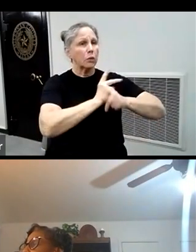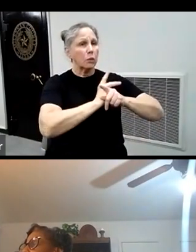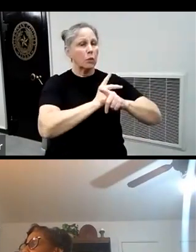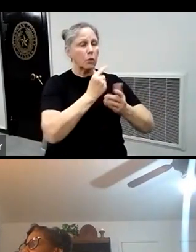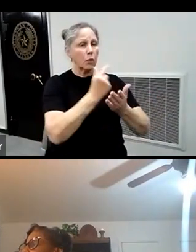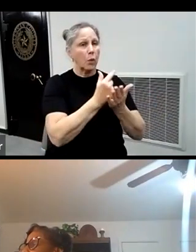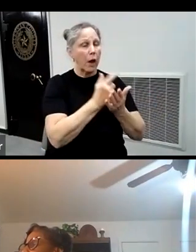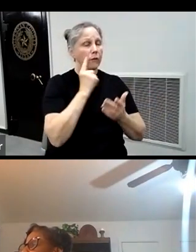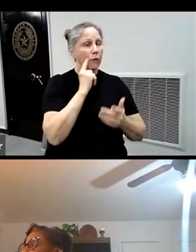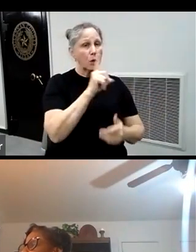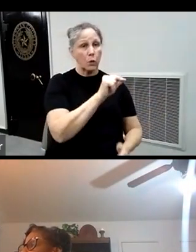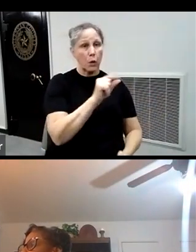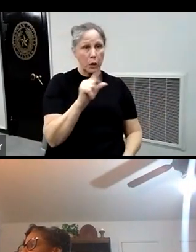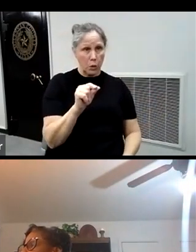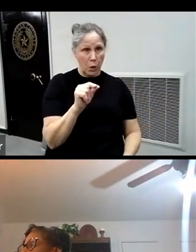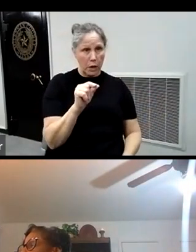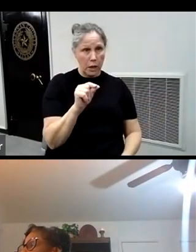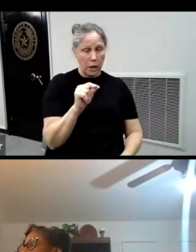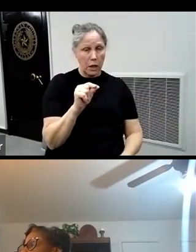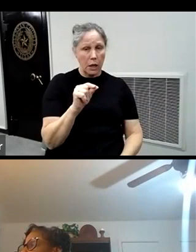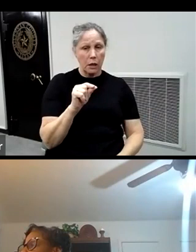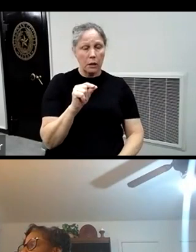2020 border,